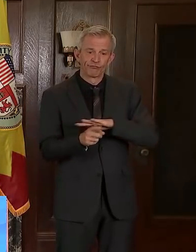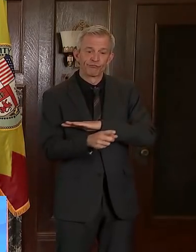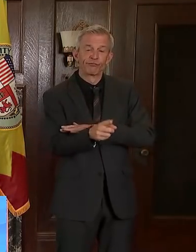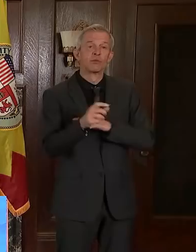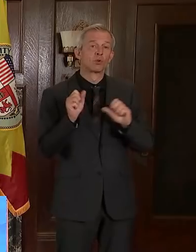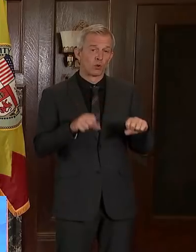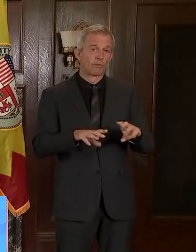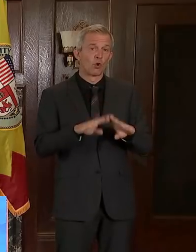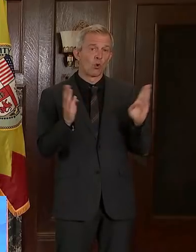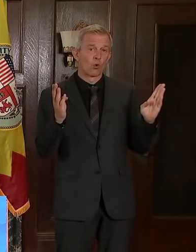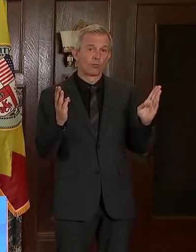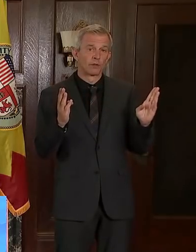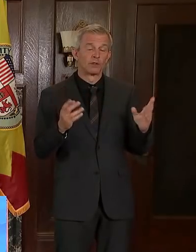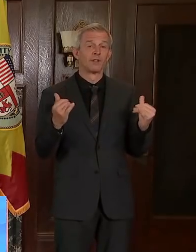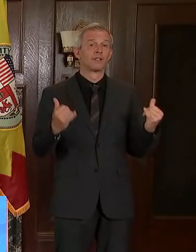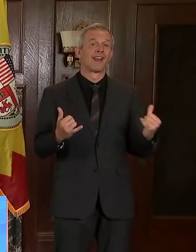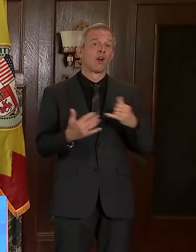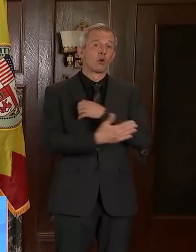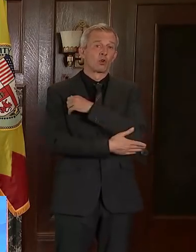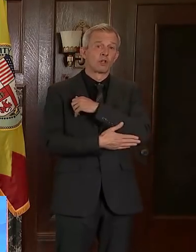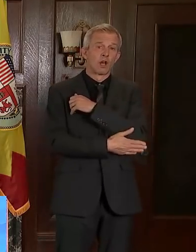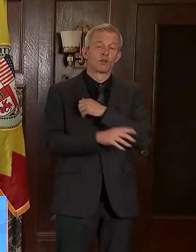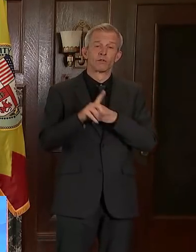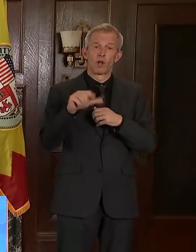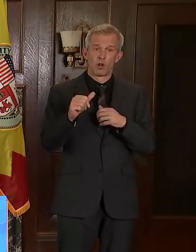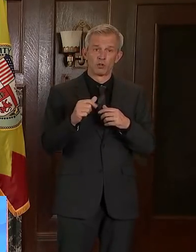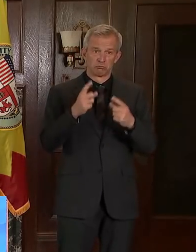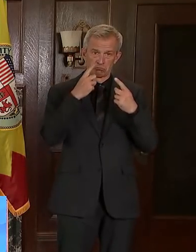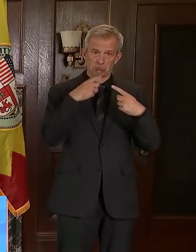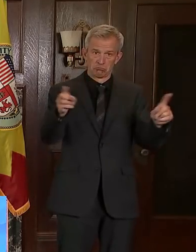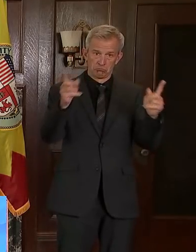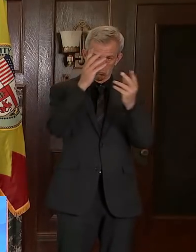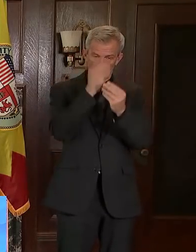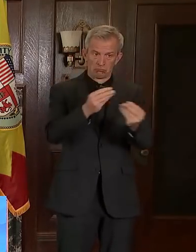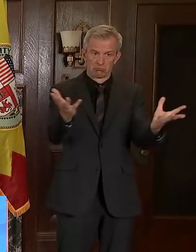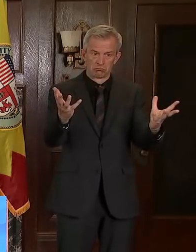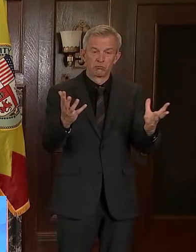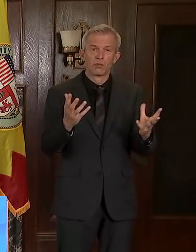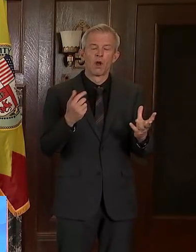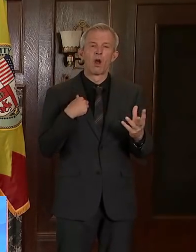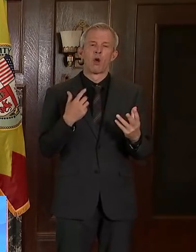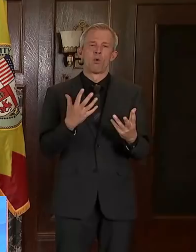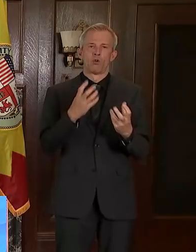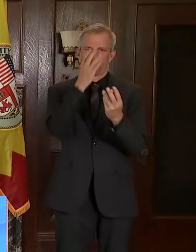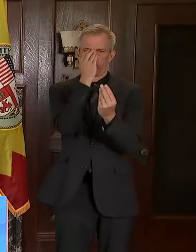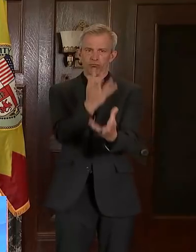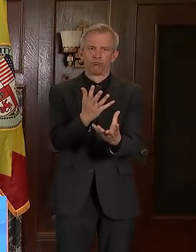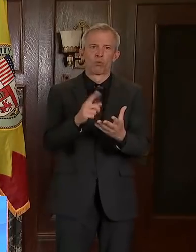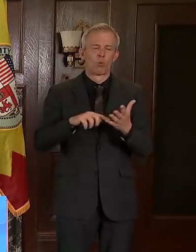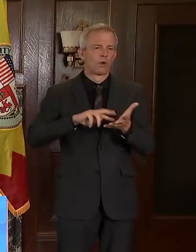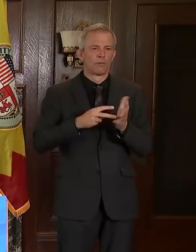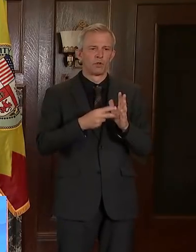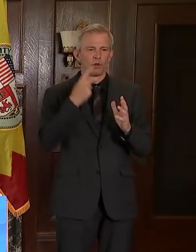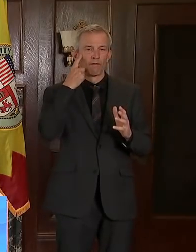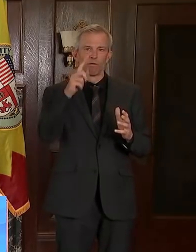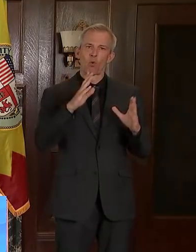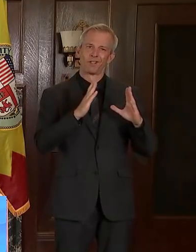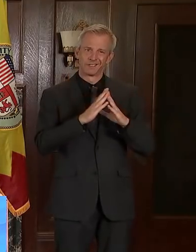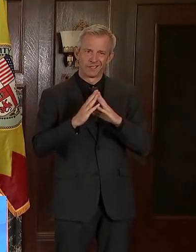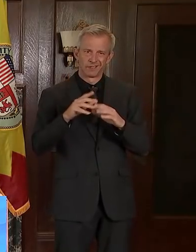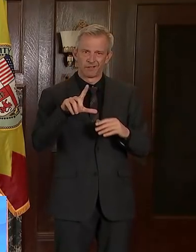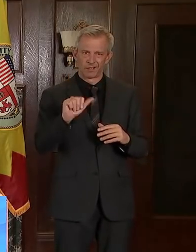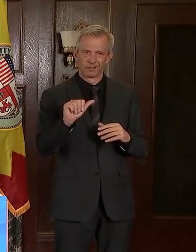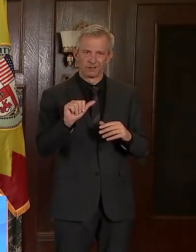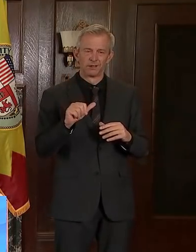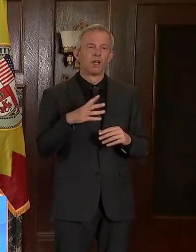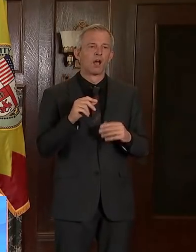Los Angeles has made this announcement, I'd like to take a moment and tell you what that means for Los Angeles and how we'll make decisions moving forward